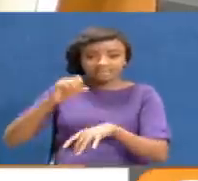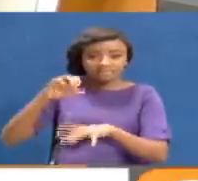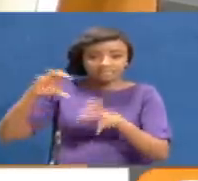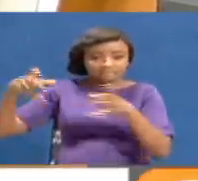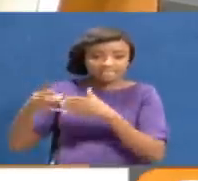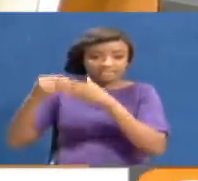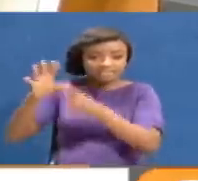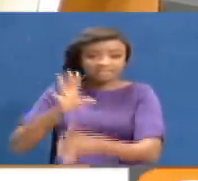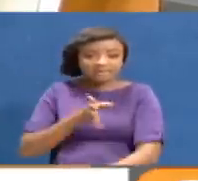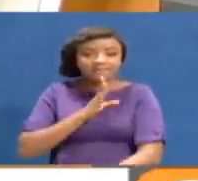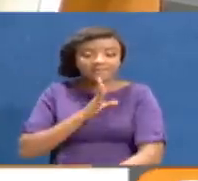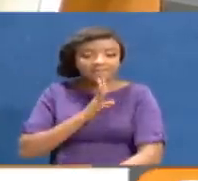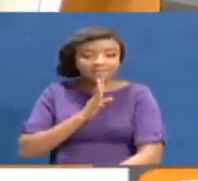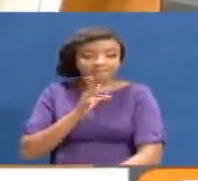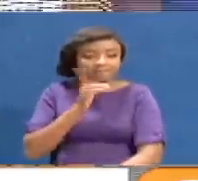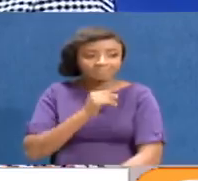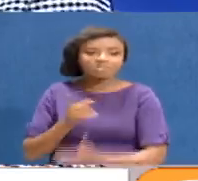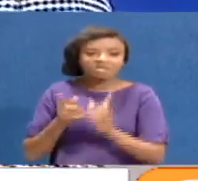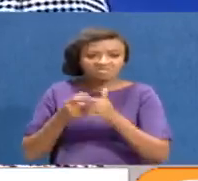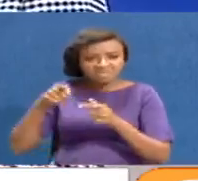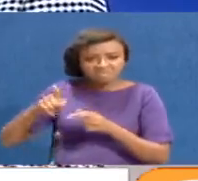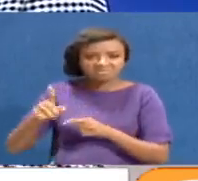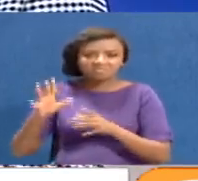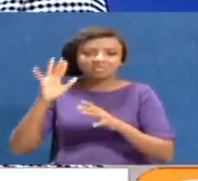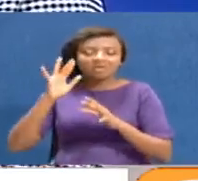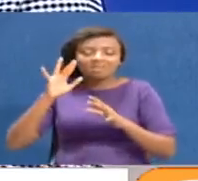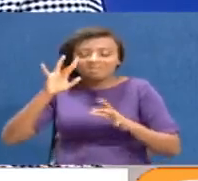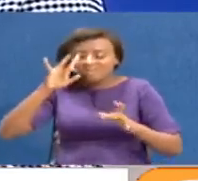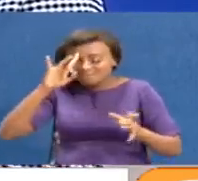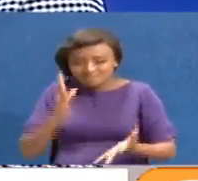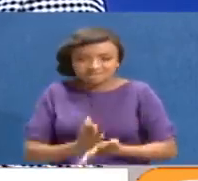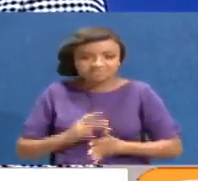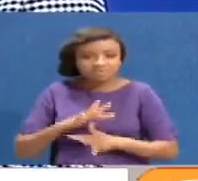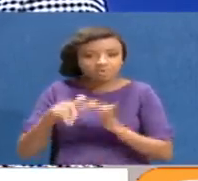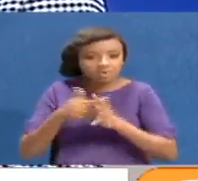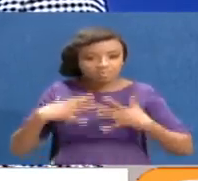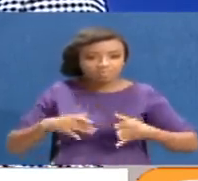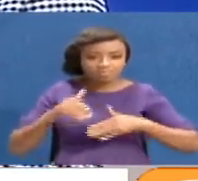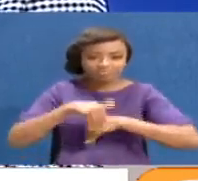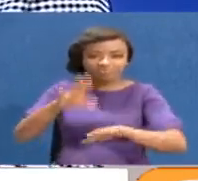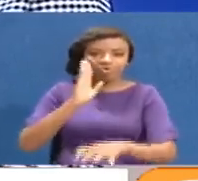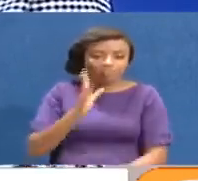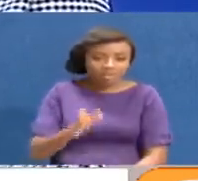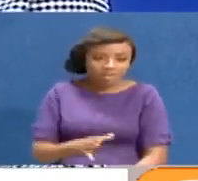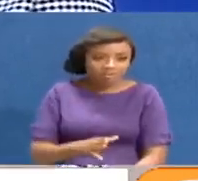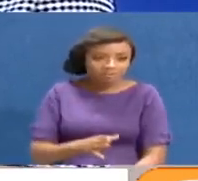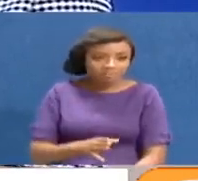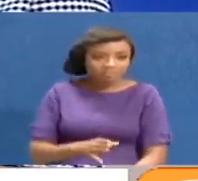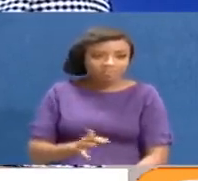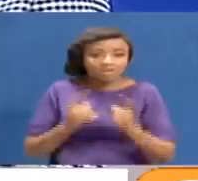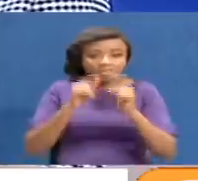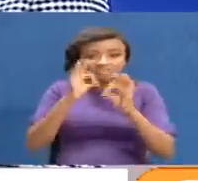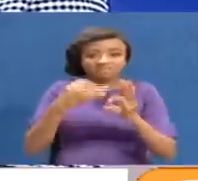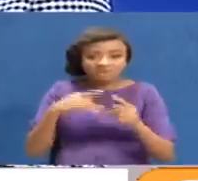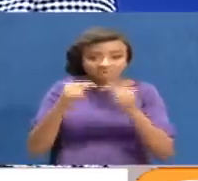speaks, right, he expects everyone within the party to toe the line, right? And if you are having